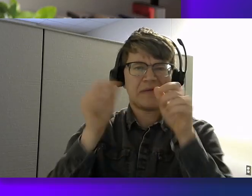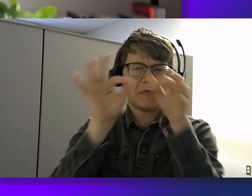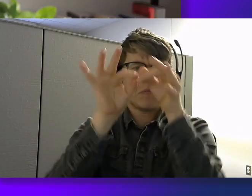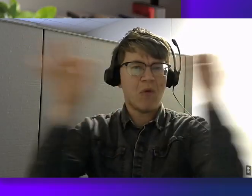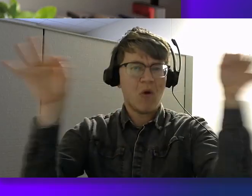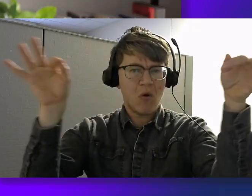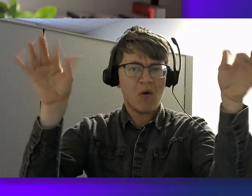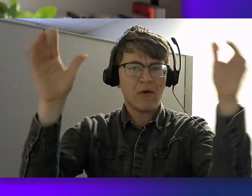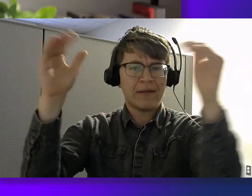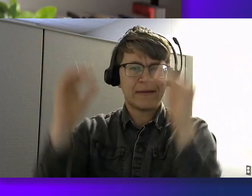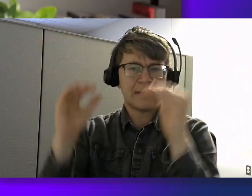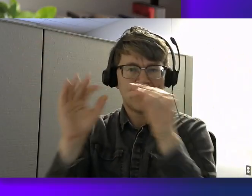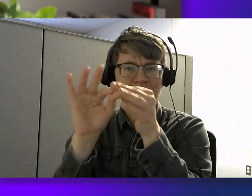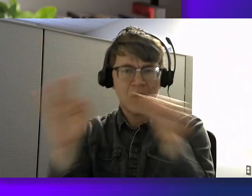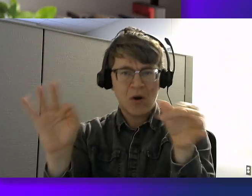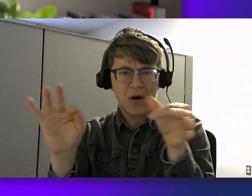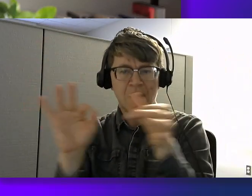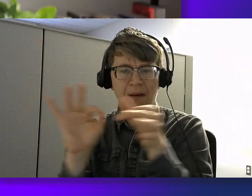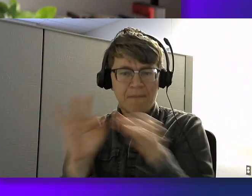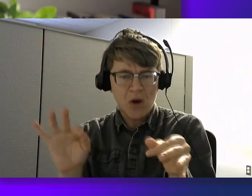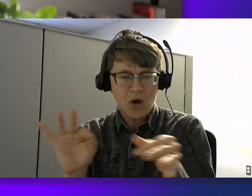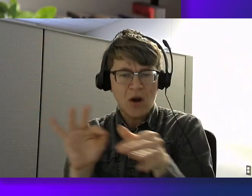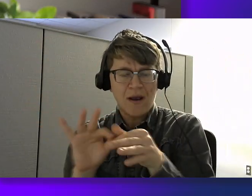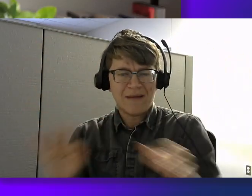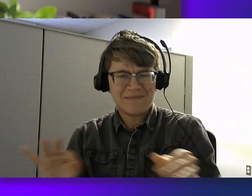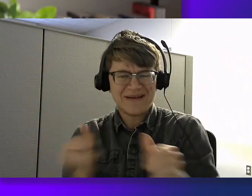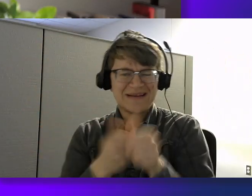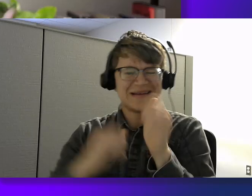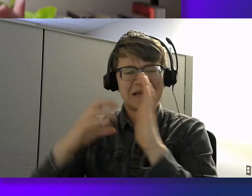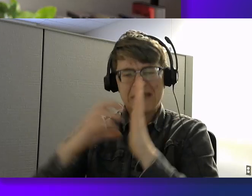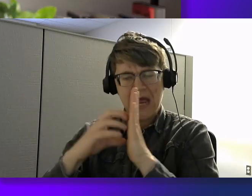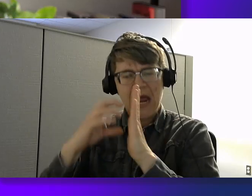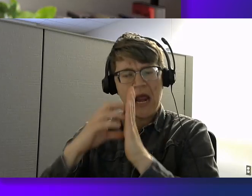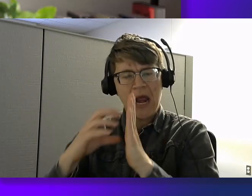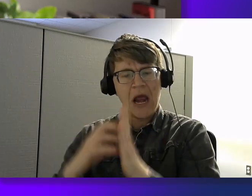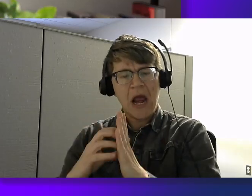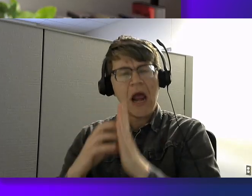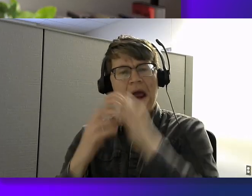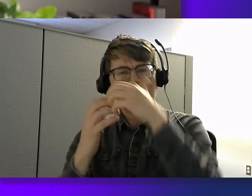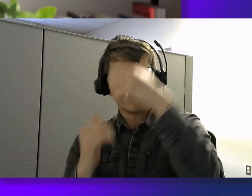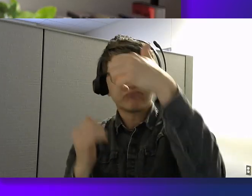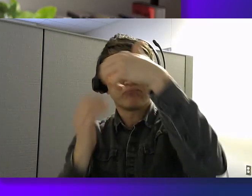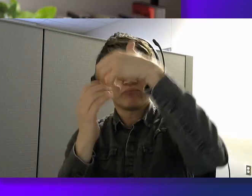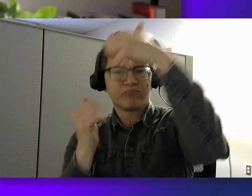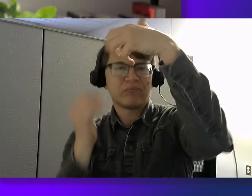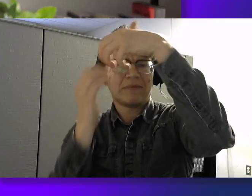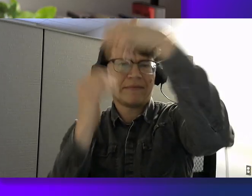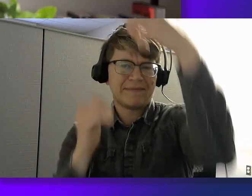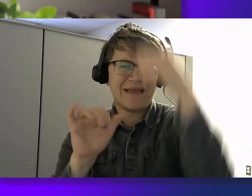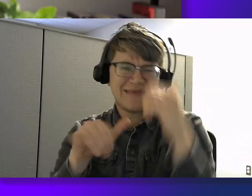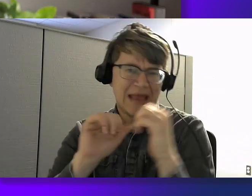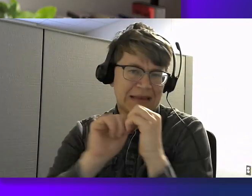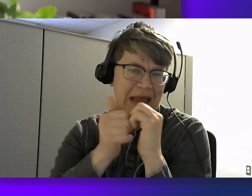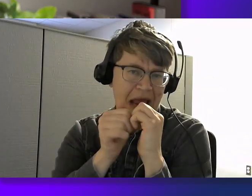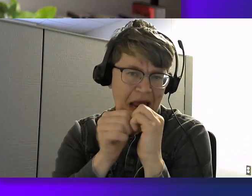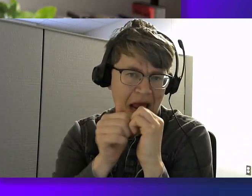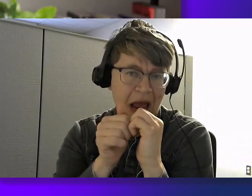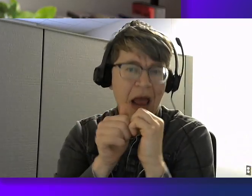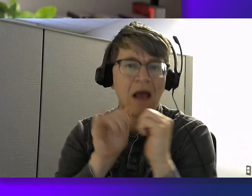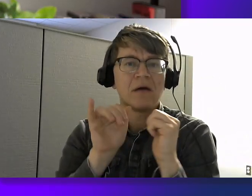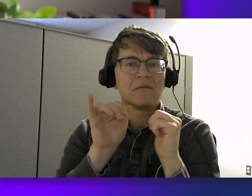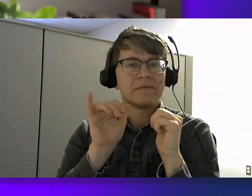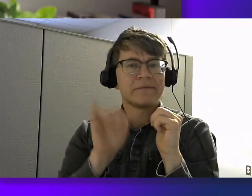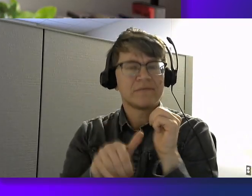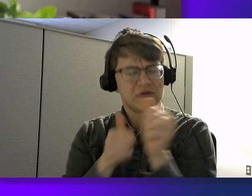H3, and so on. Search engine crawlers use these tags to scan through your content, so make sure that your section headings use